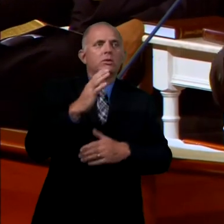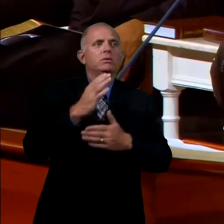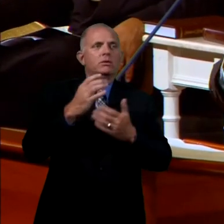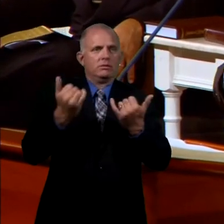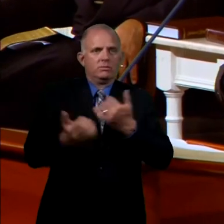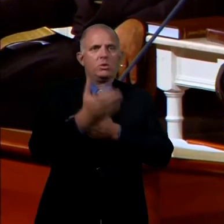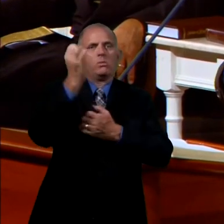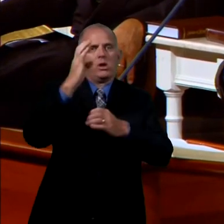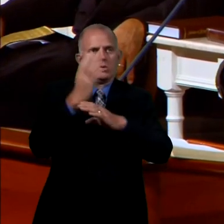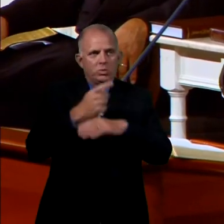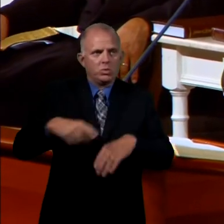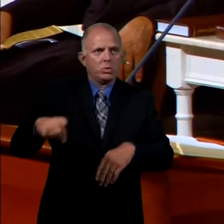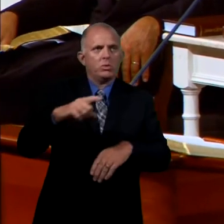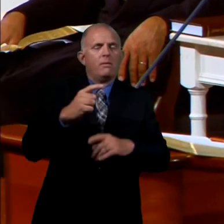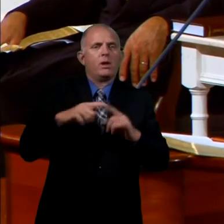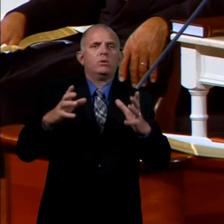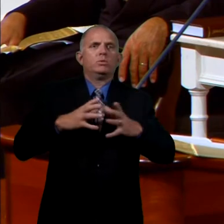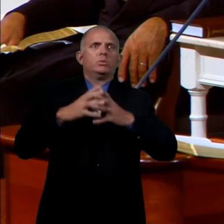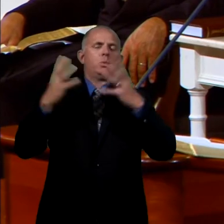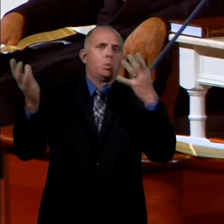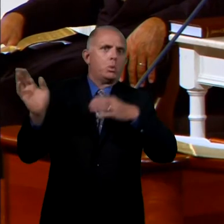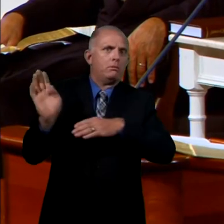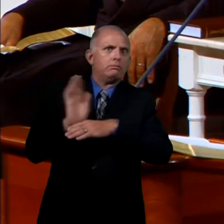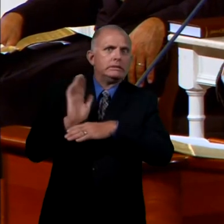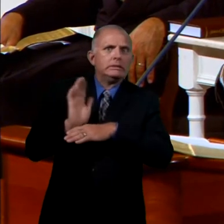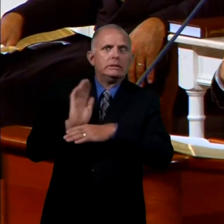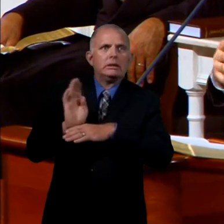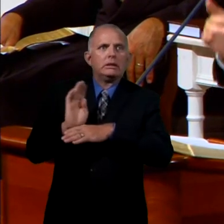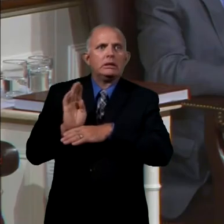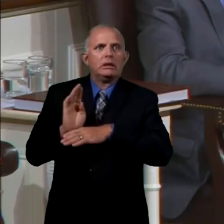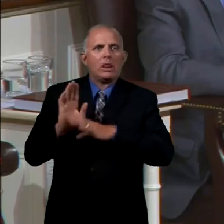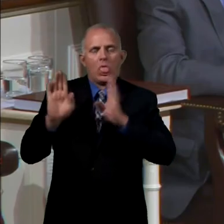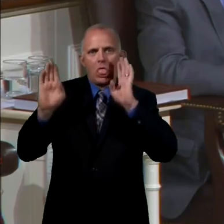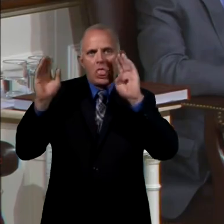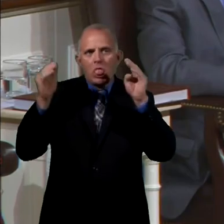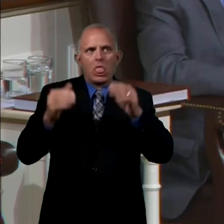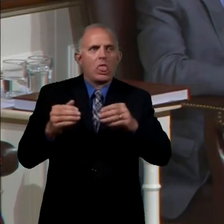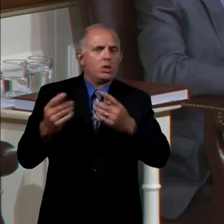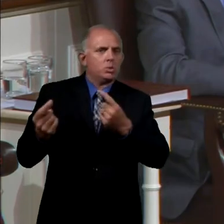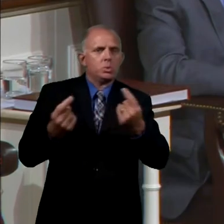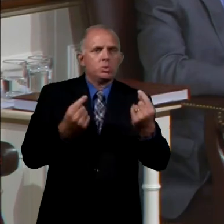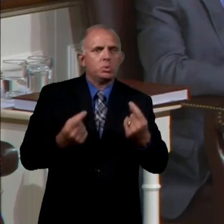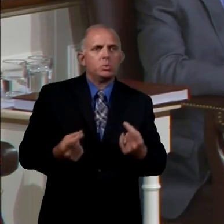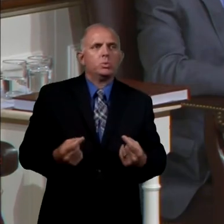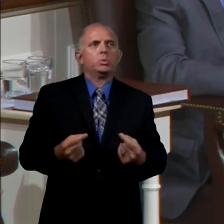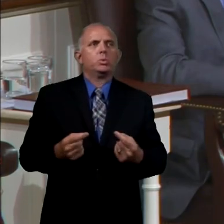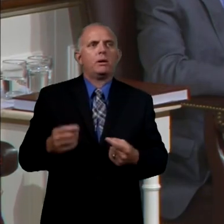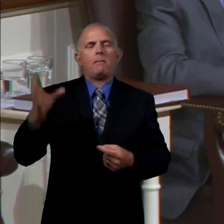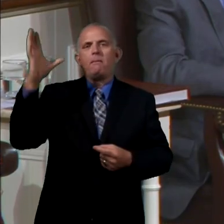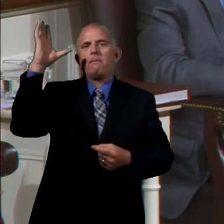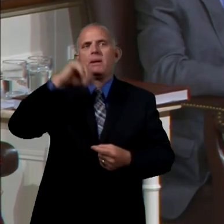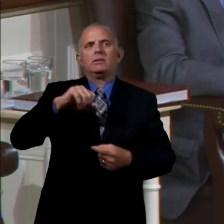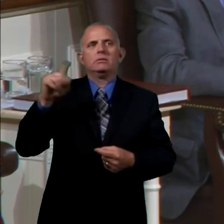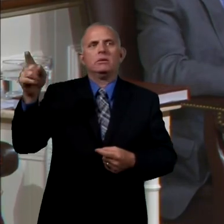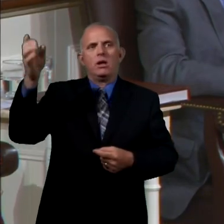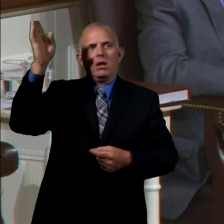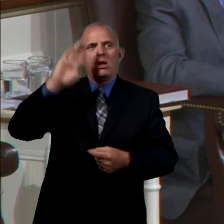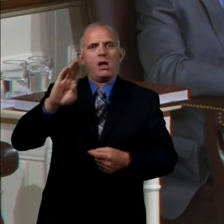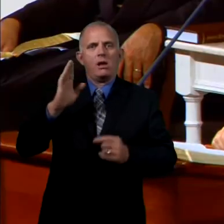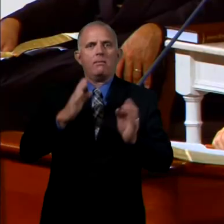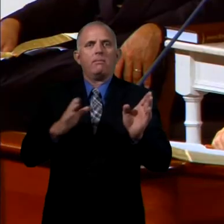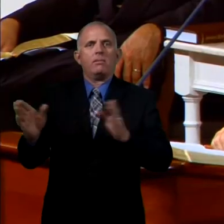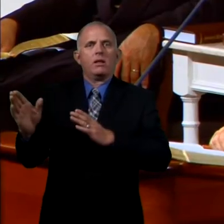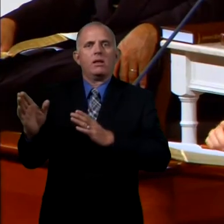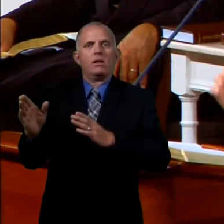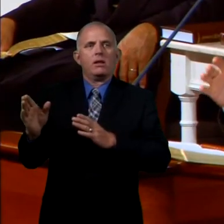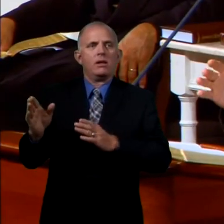so busy or so caught in getting the next thing, you missed it. You missed as you tried to show love to a